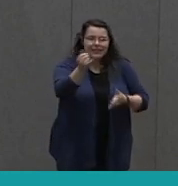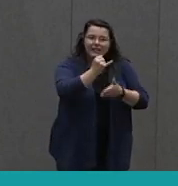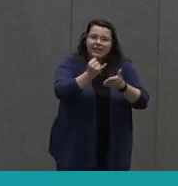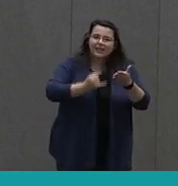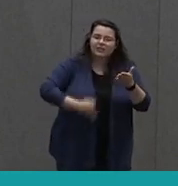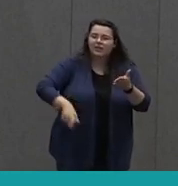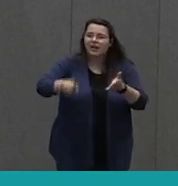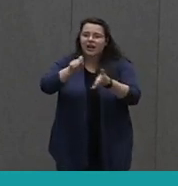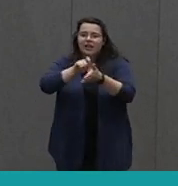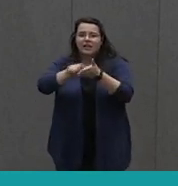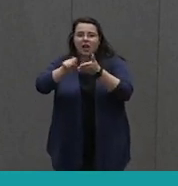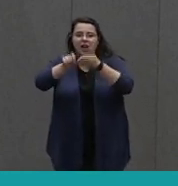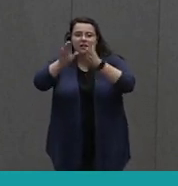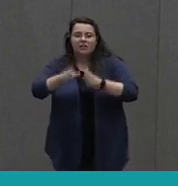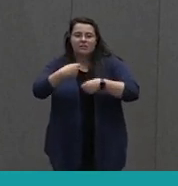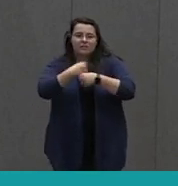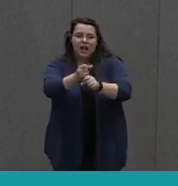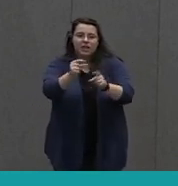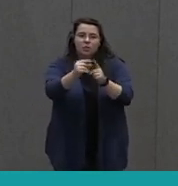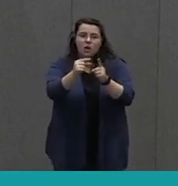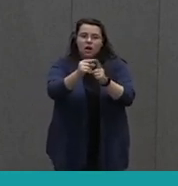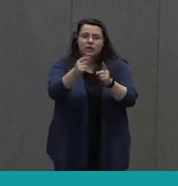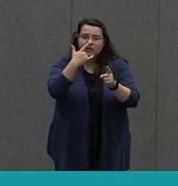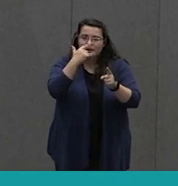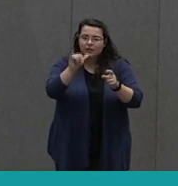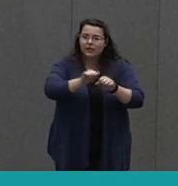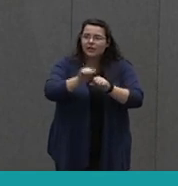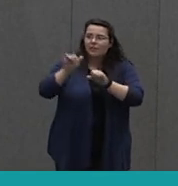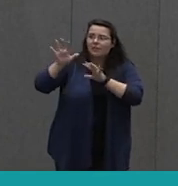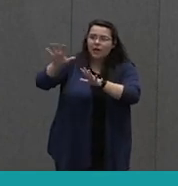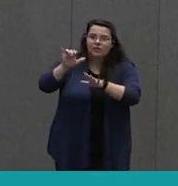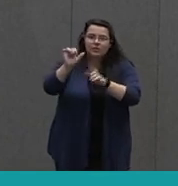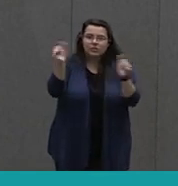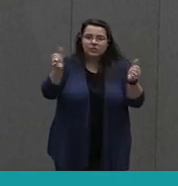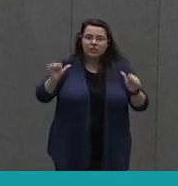Oh, wow. There he is, this whole big garbage can. What's